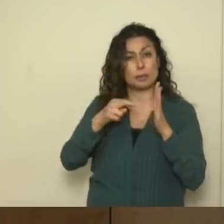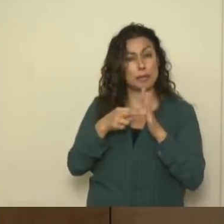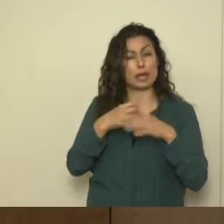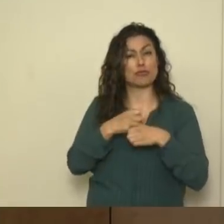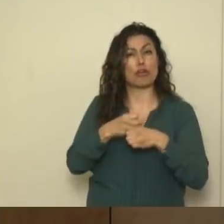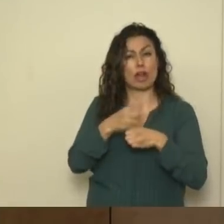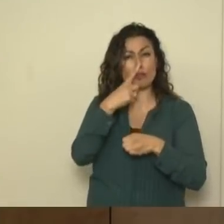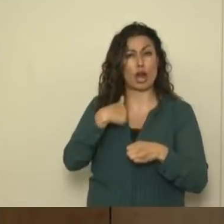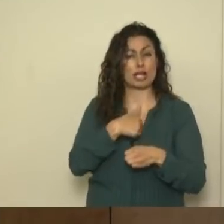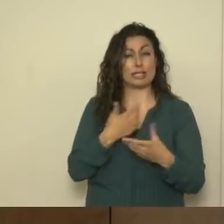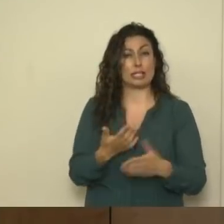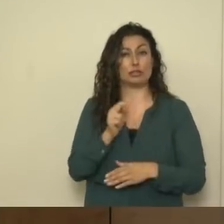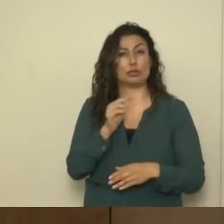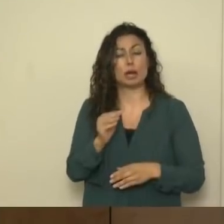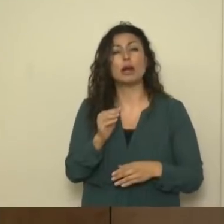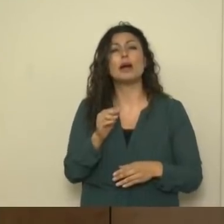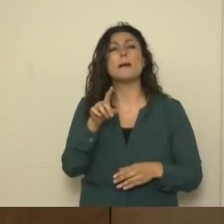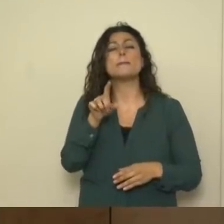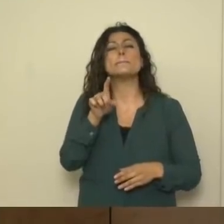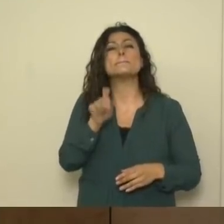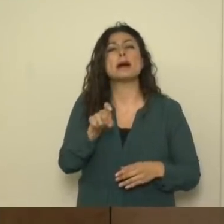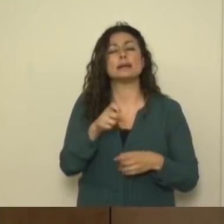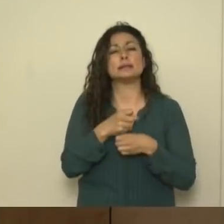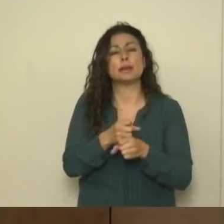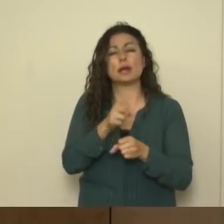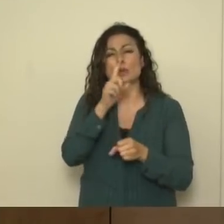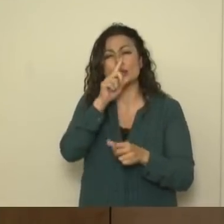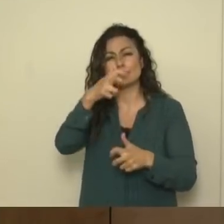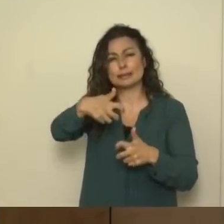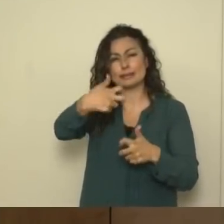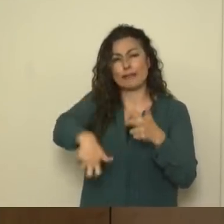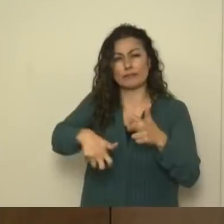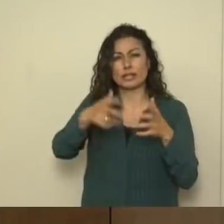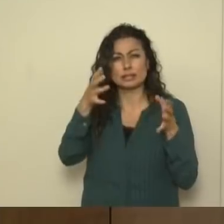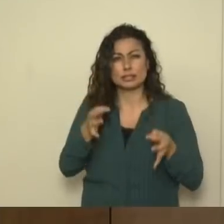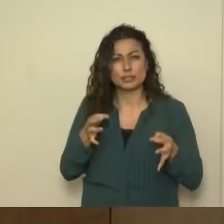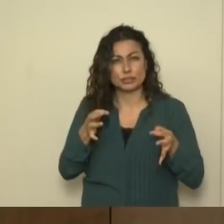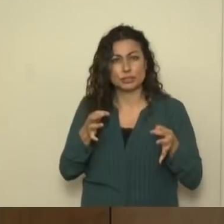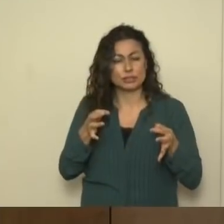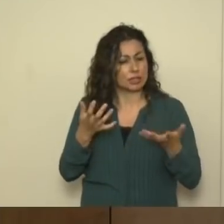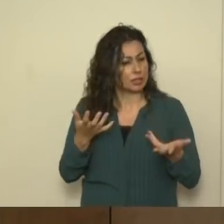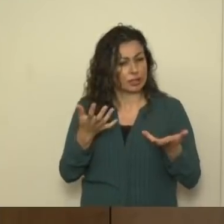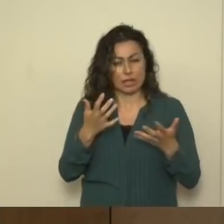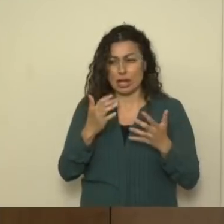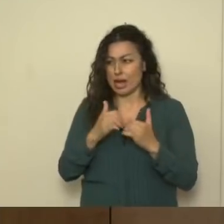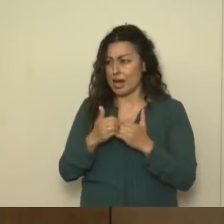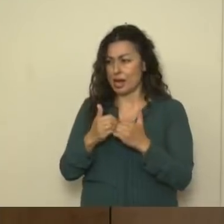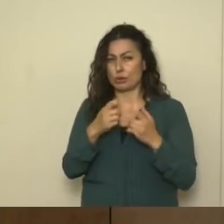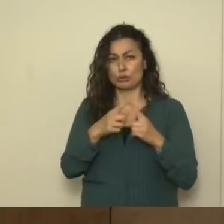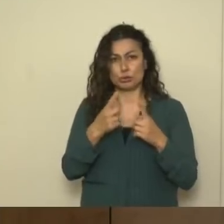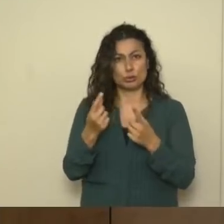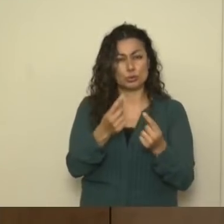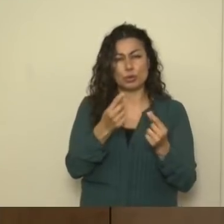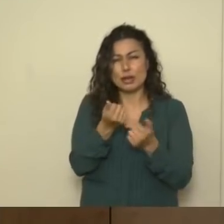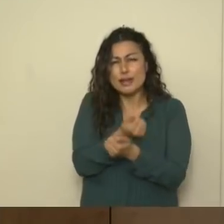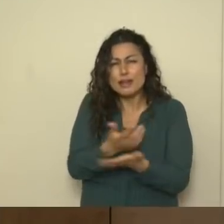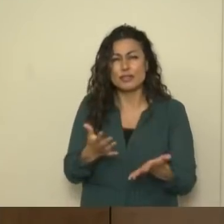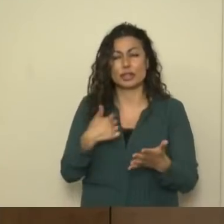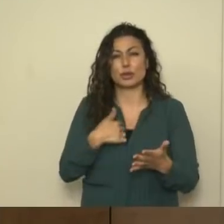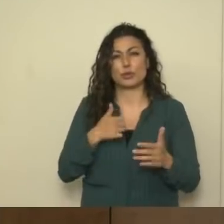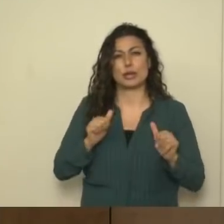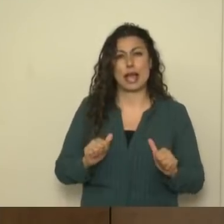then us as a state to have to make really tough decisions to make sure that we're doing everything we